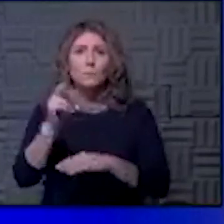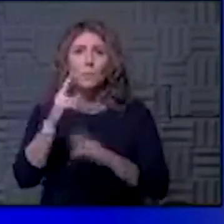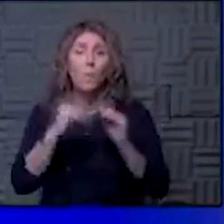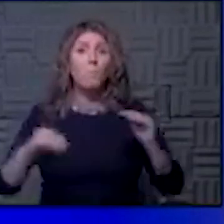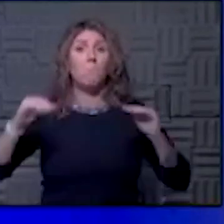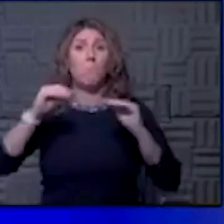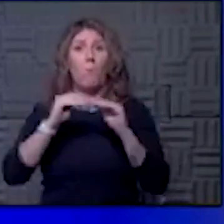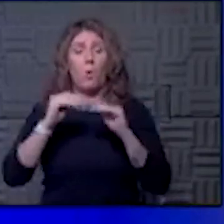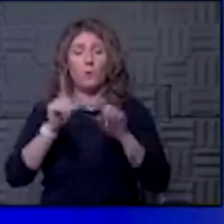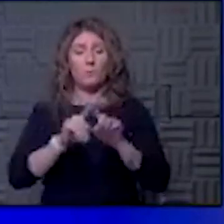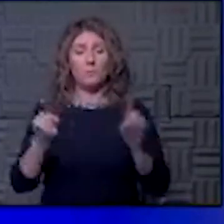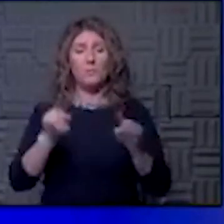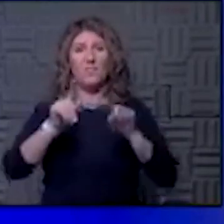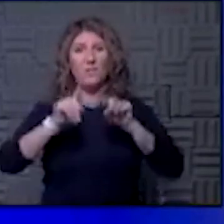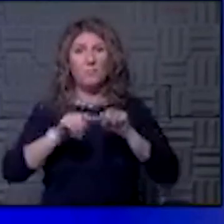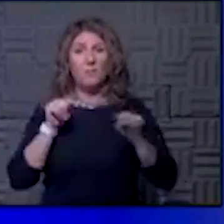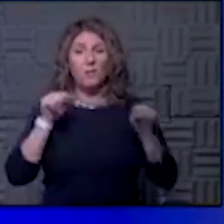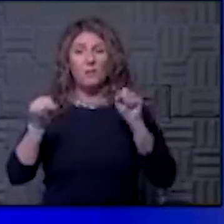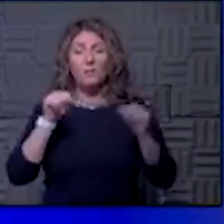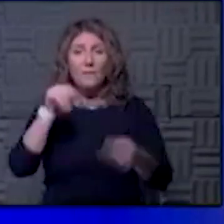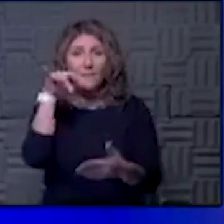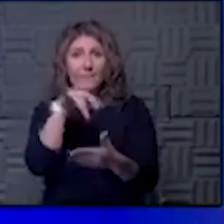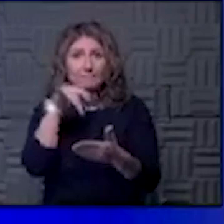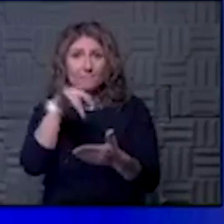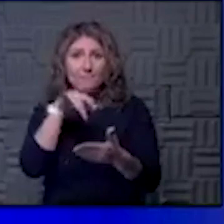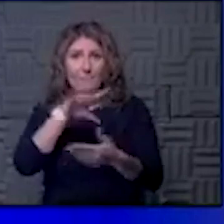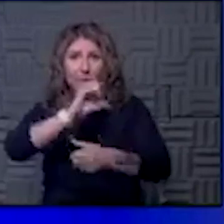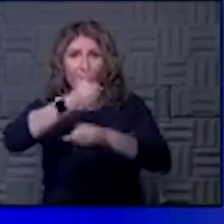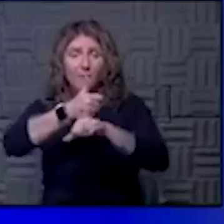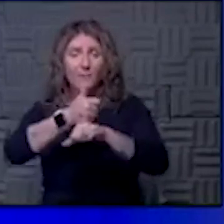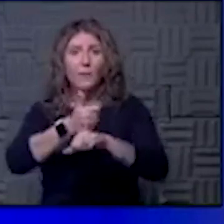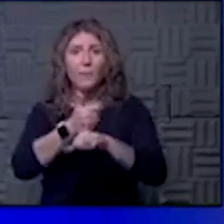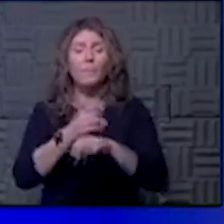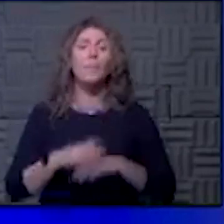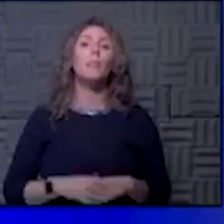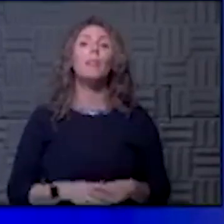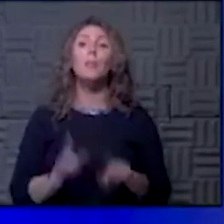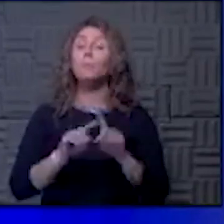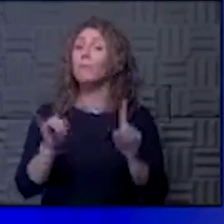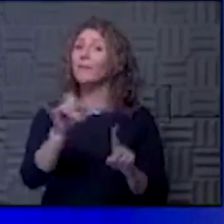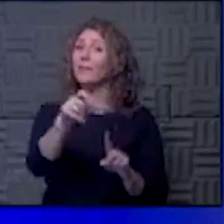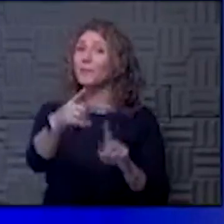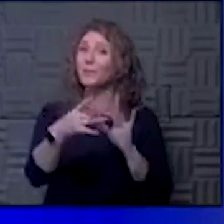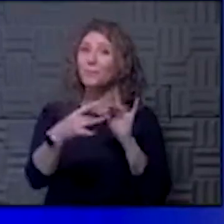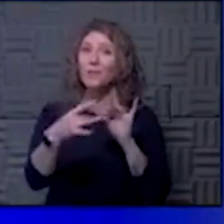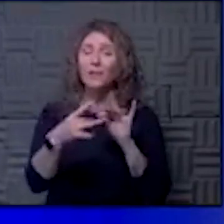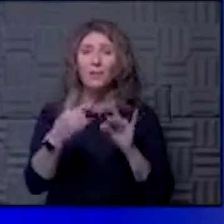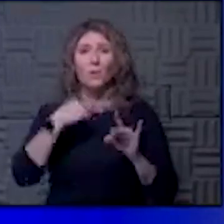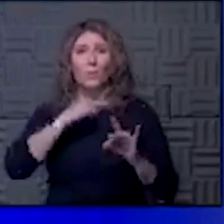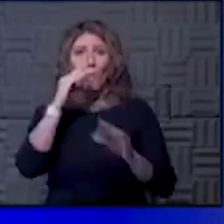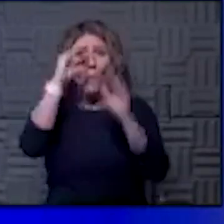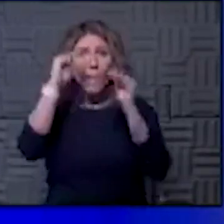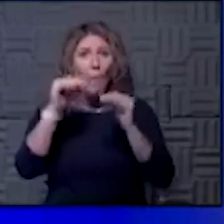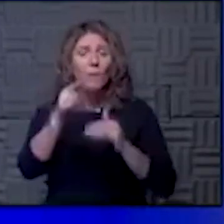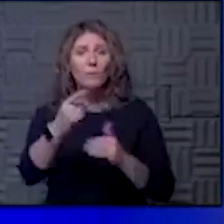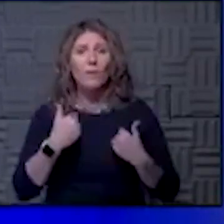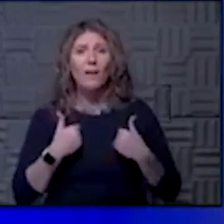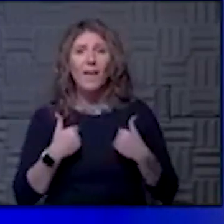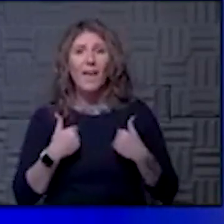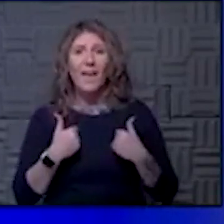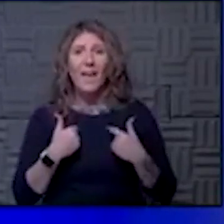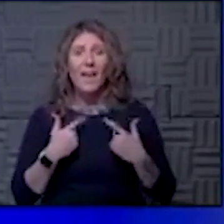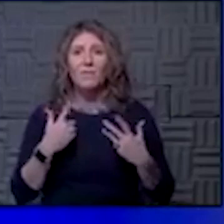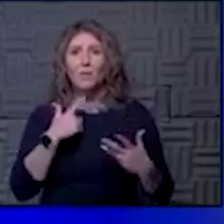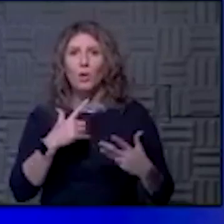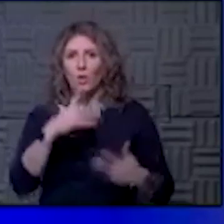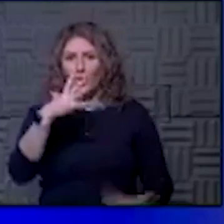different based on the different study designs of those studies. But just as you said, we hope that you have a memory